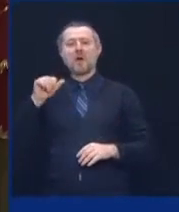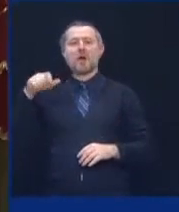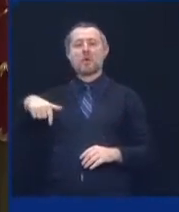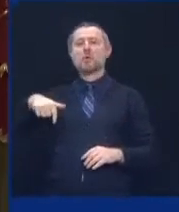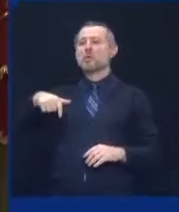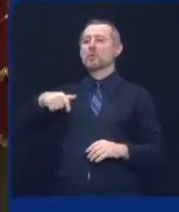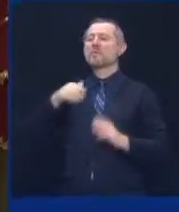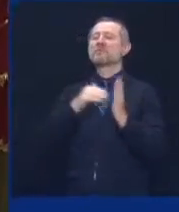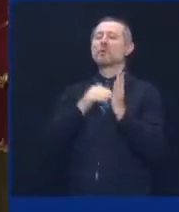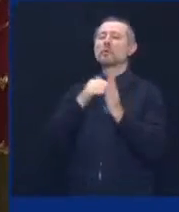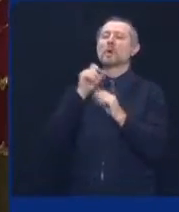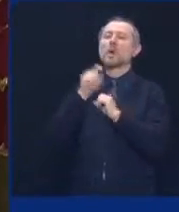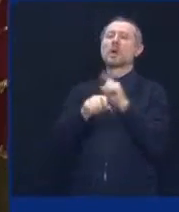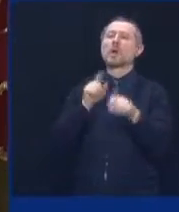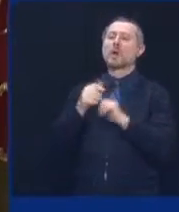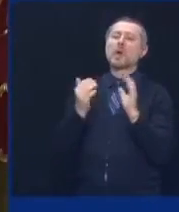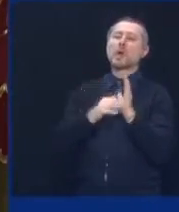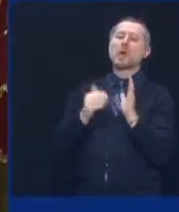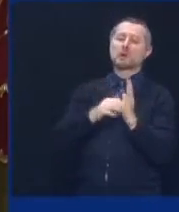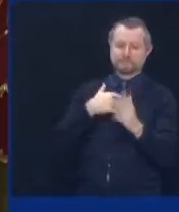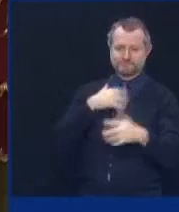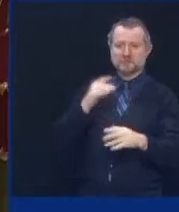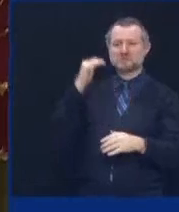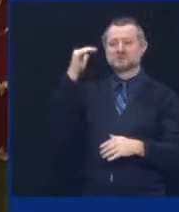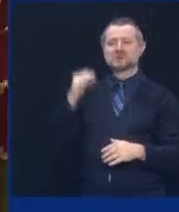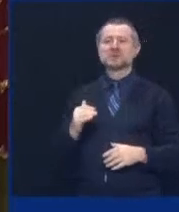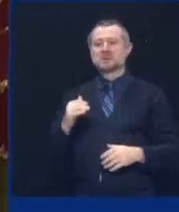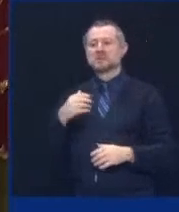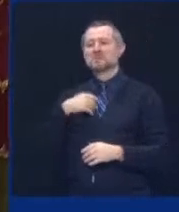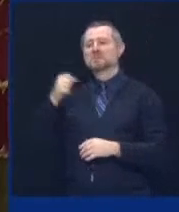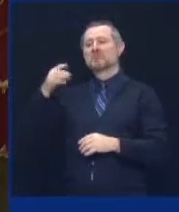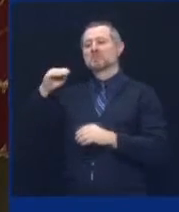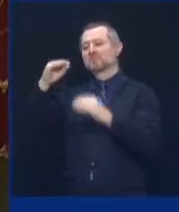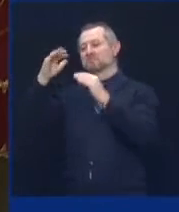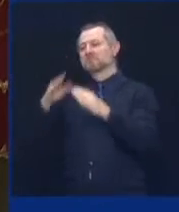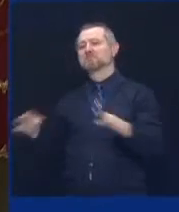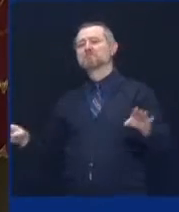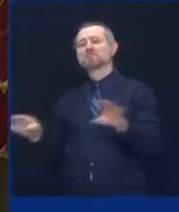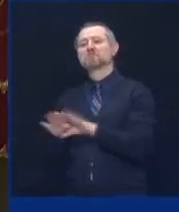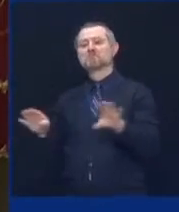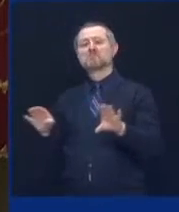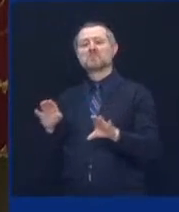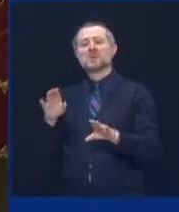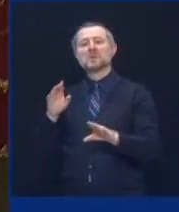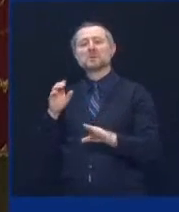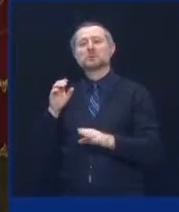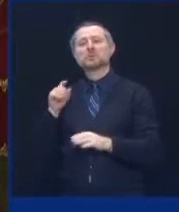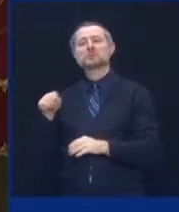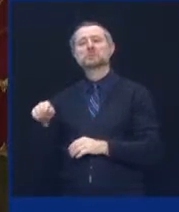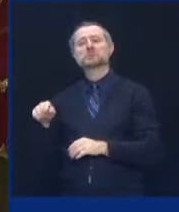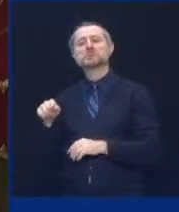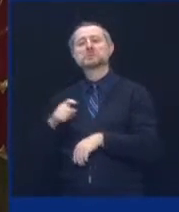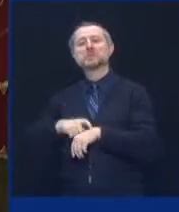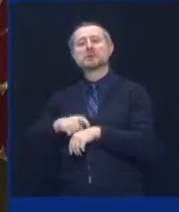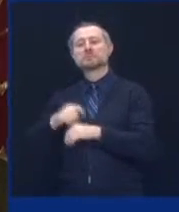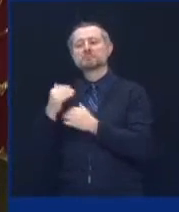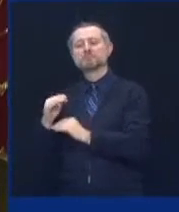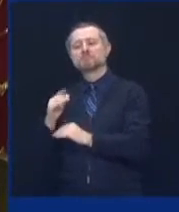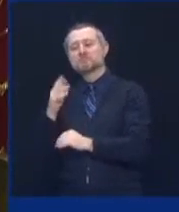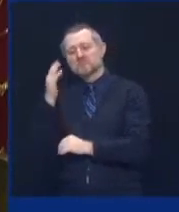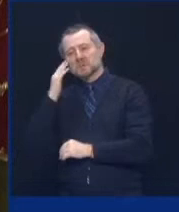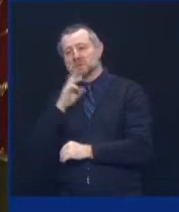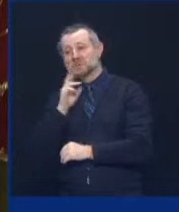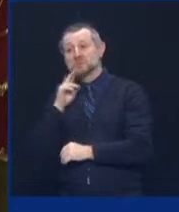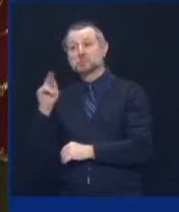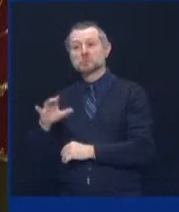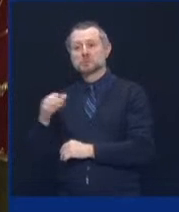p.m. curfew. And so what happened was when they did the indoor dining restriction in New York City, they used some of the same language from that. And